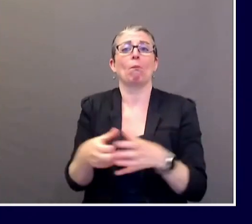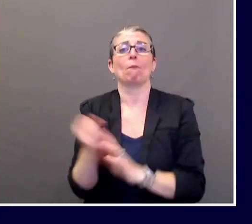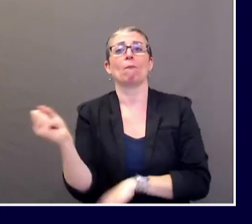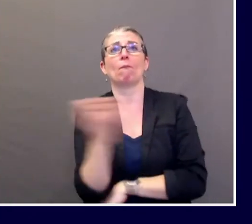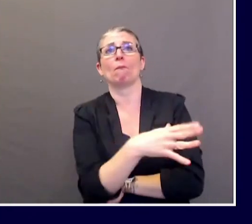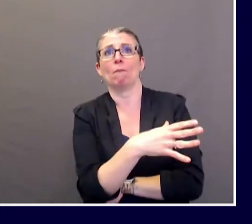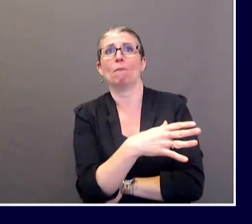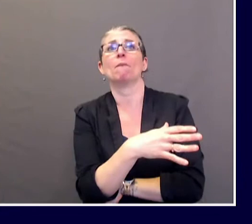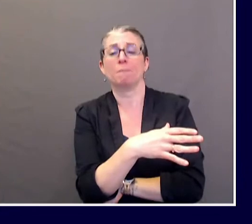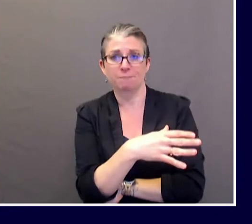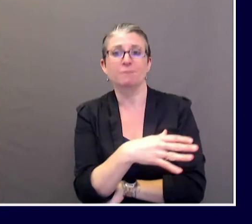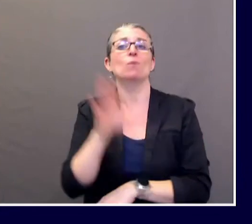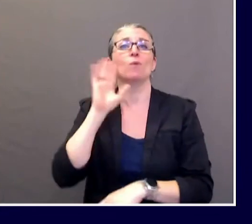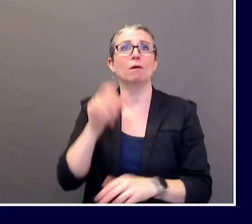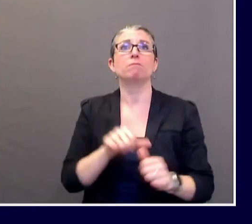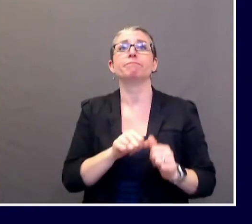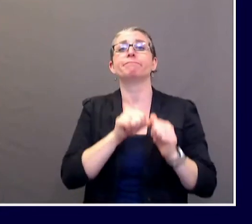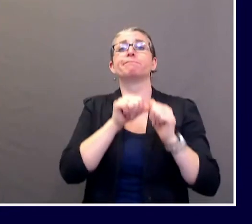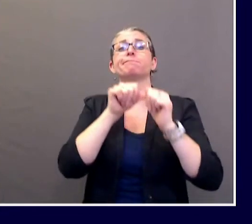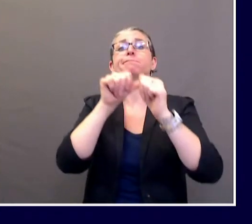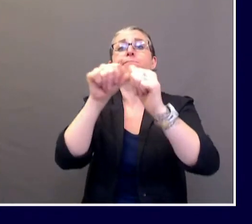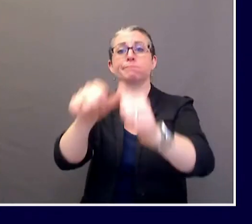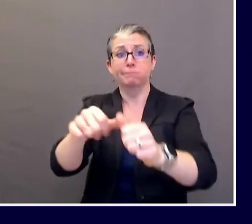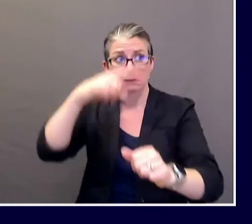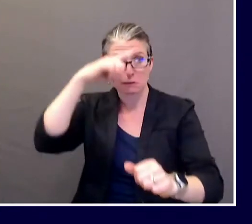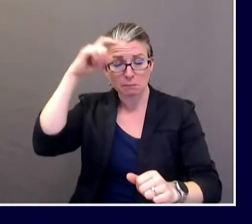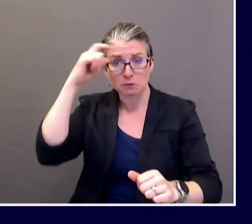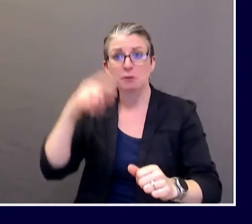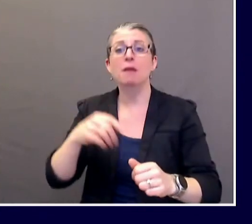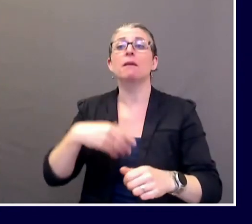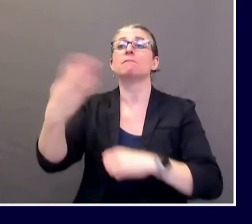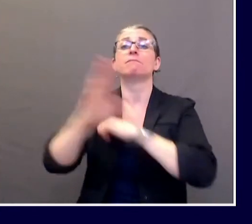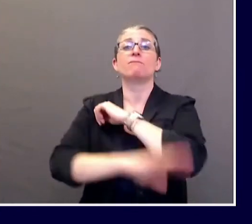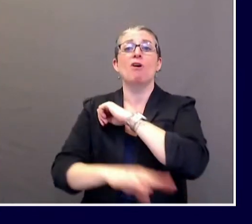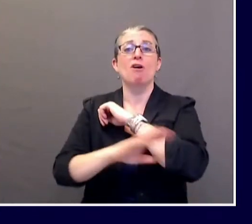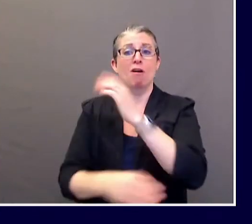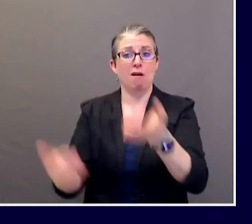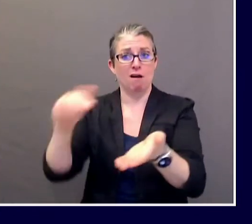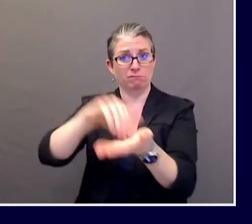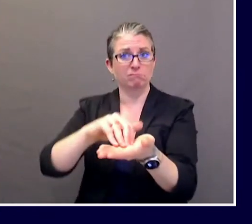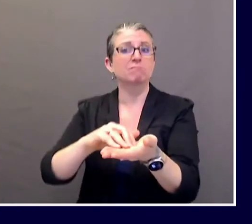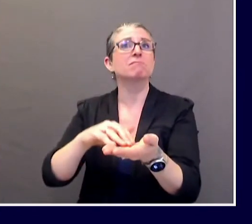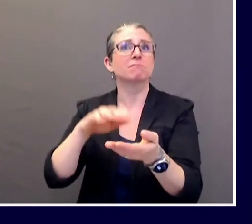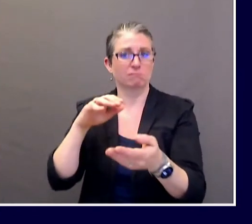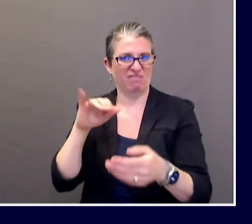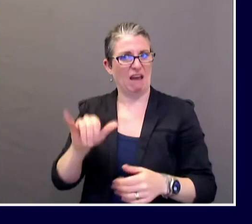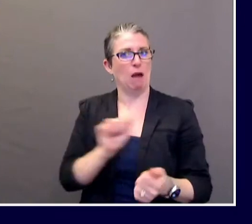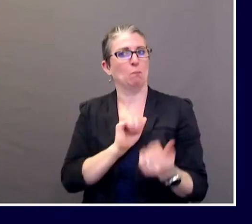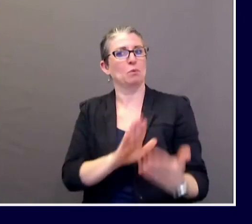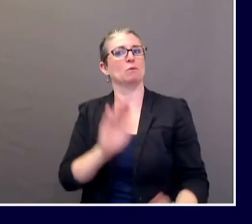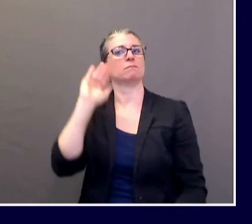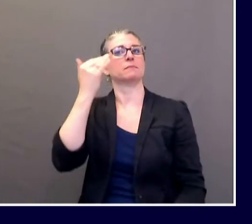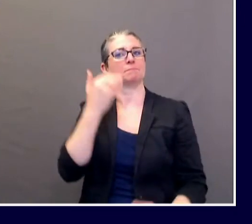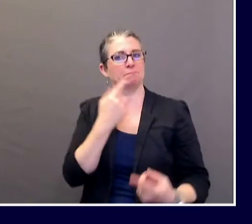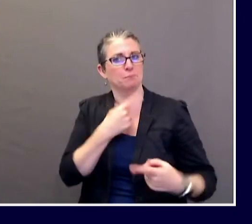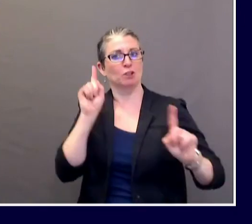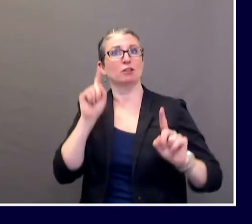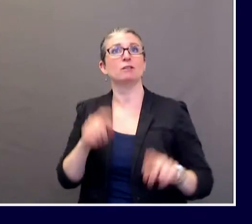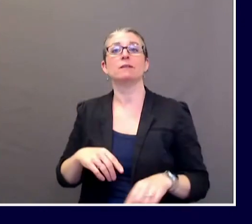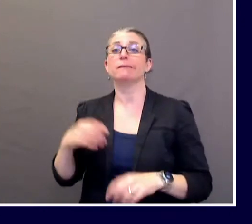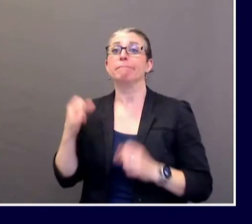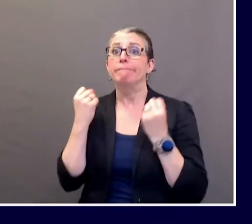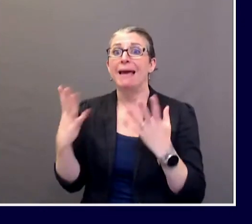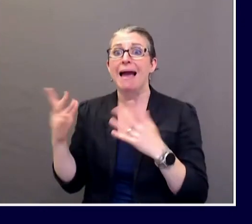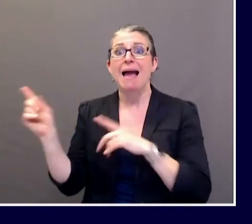for COVID-19 remains a critical tool in identifying infected individuals early, often before symptoms